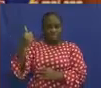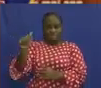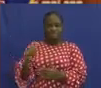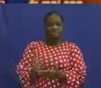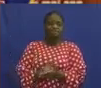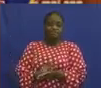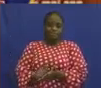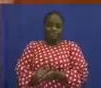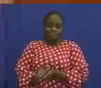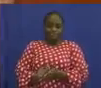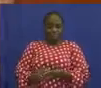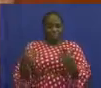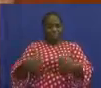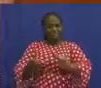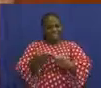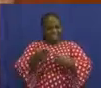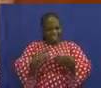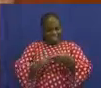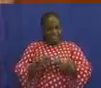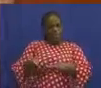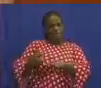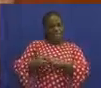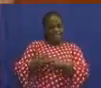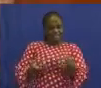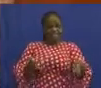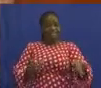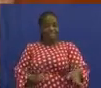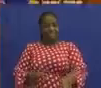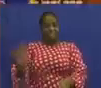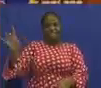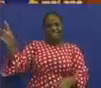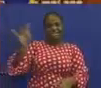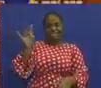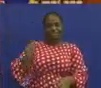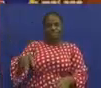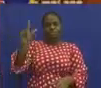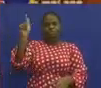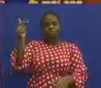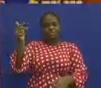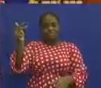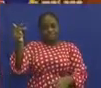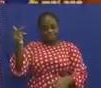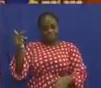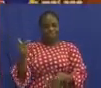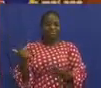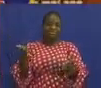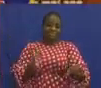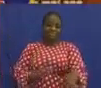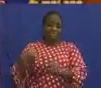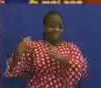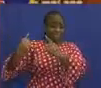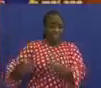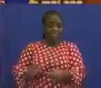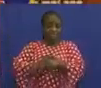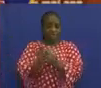weeks, bringing the cumulative number of deaths to 823 deaths since the onset of